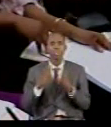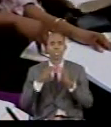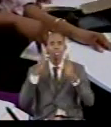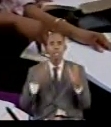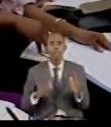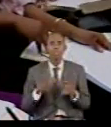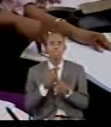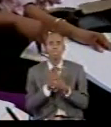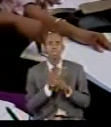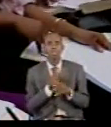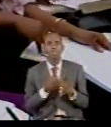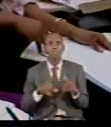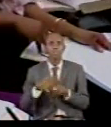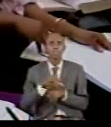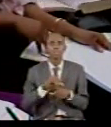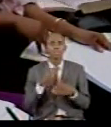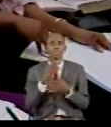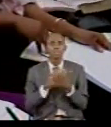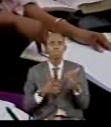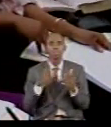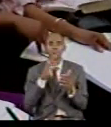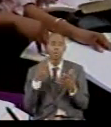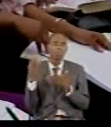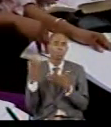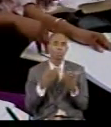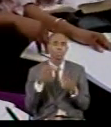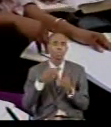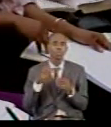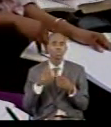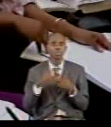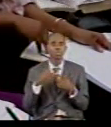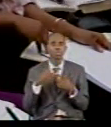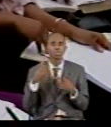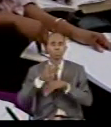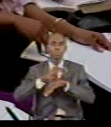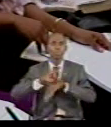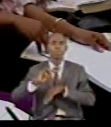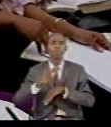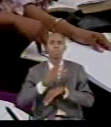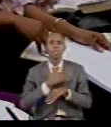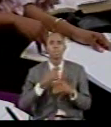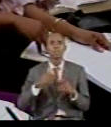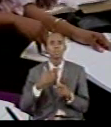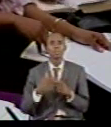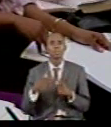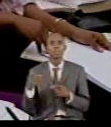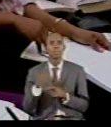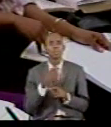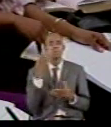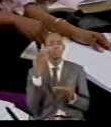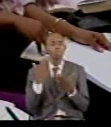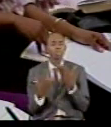brought into the ministry. And then they become popular,